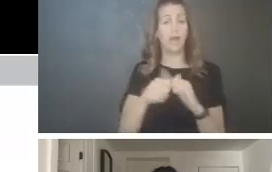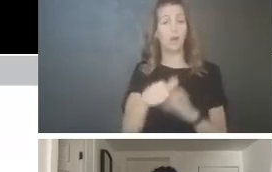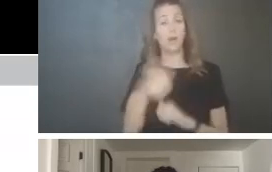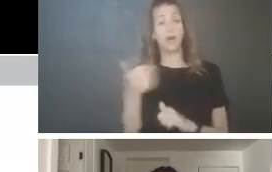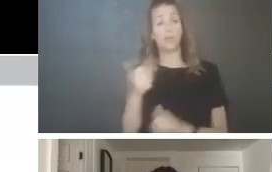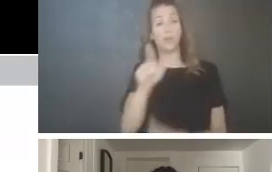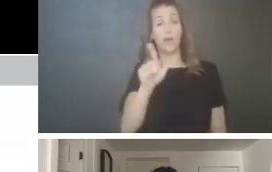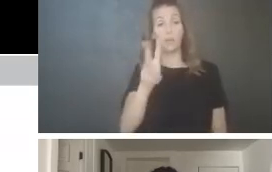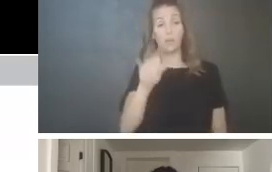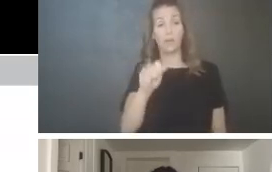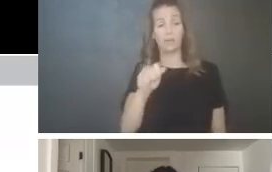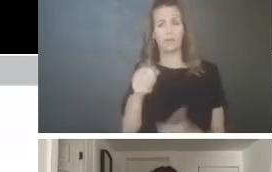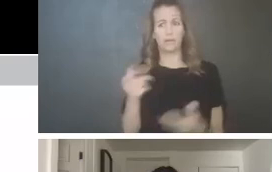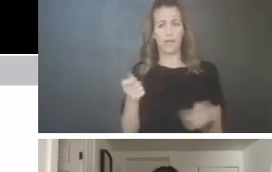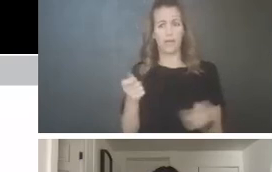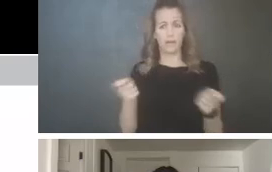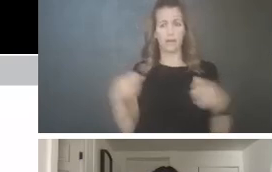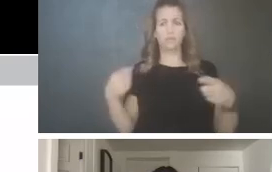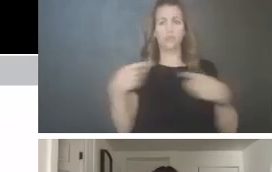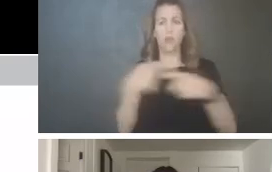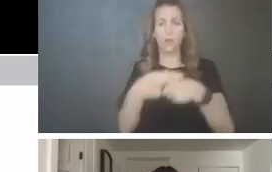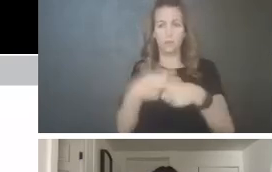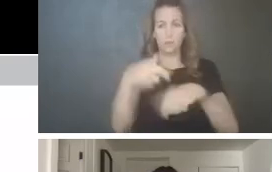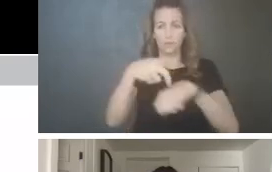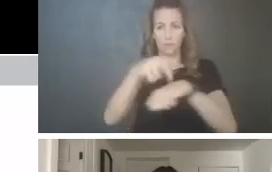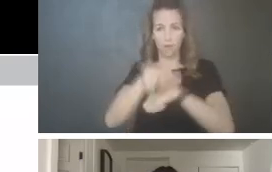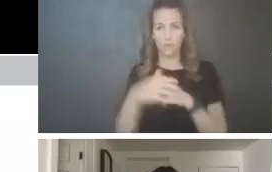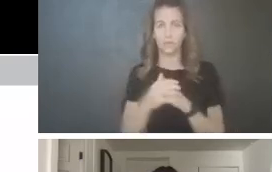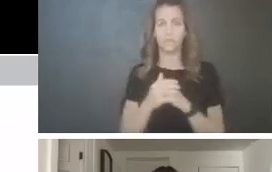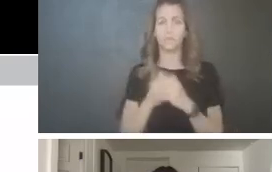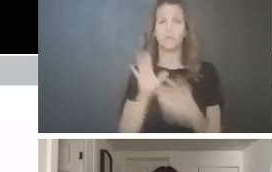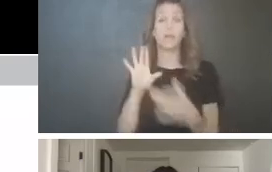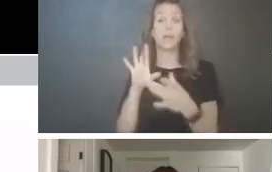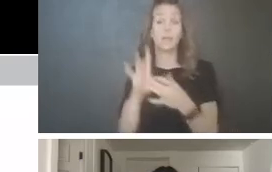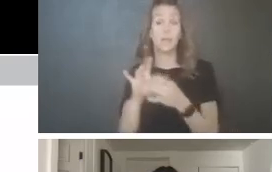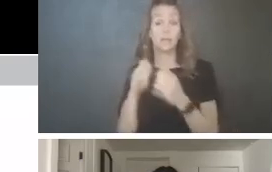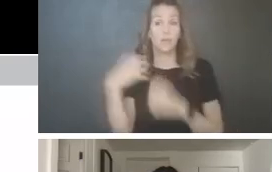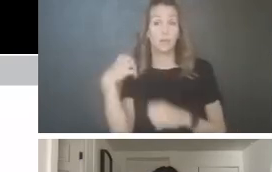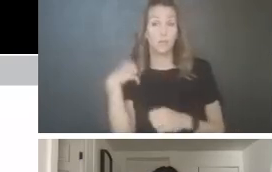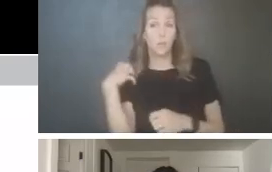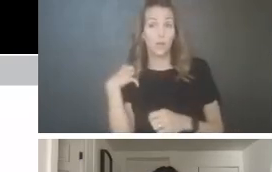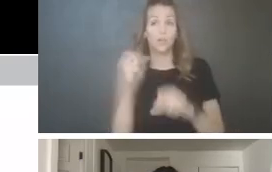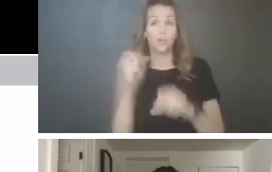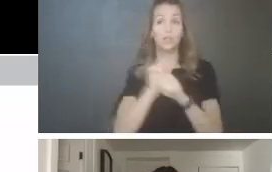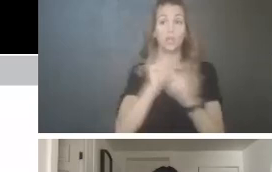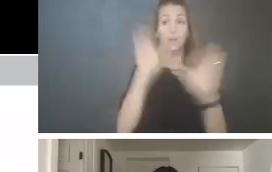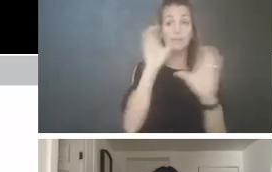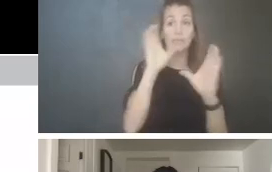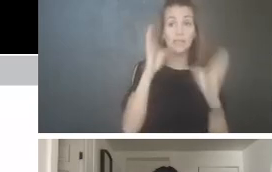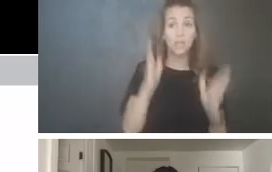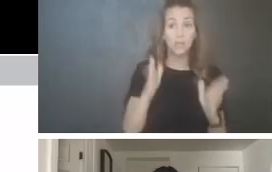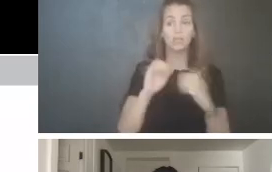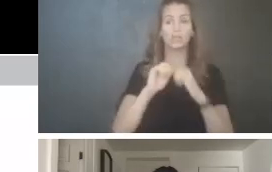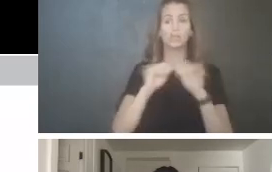cross referrals, connecting with employers and job seekers, and creating those lasting